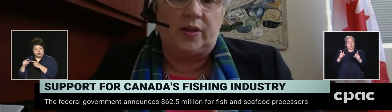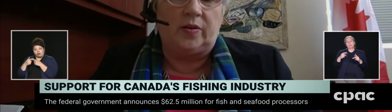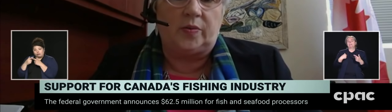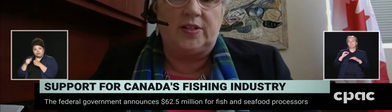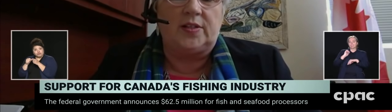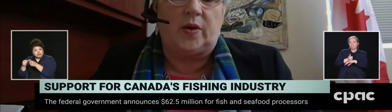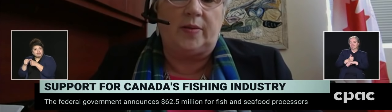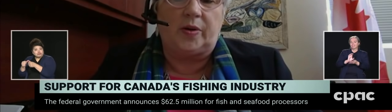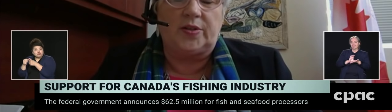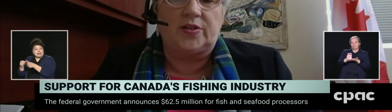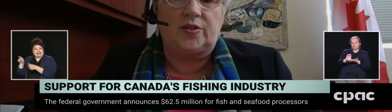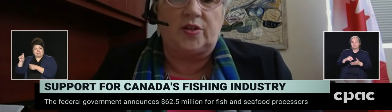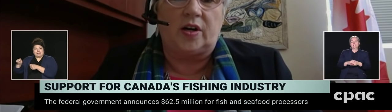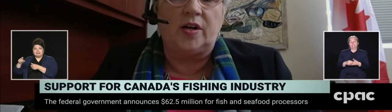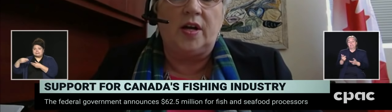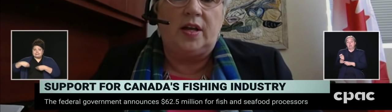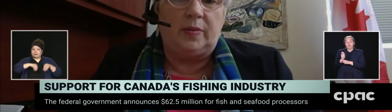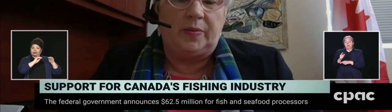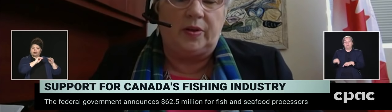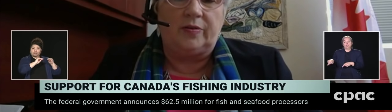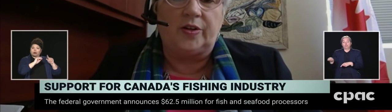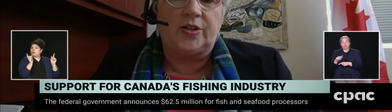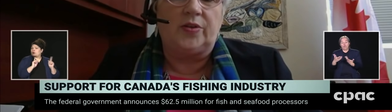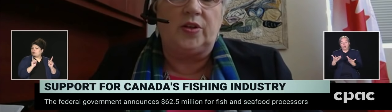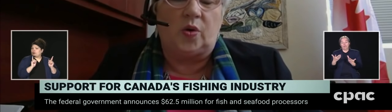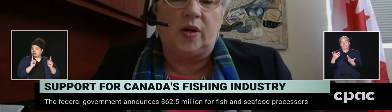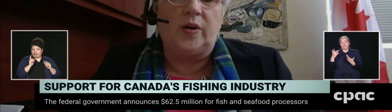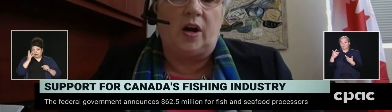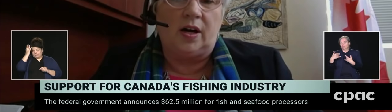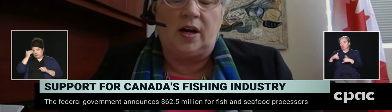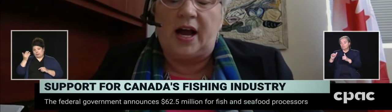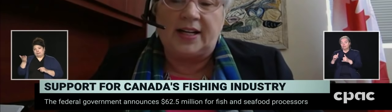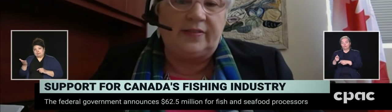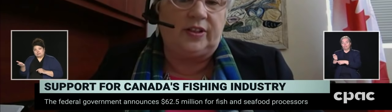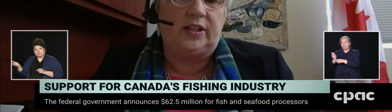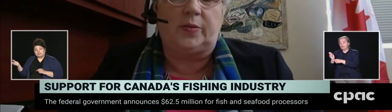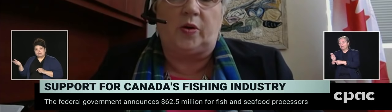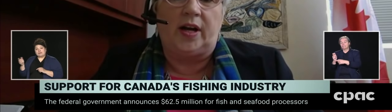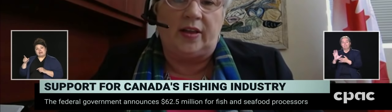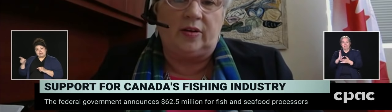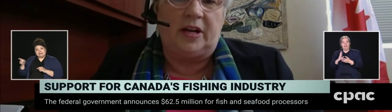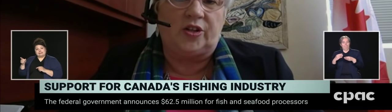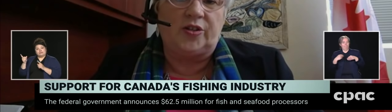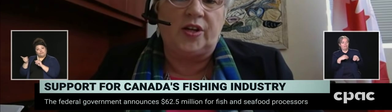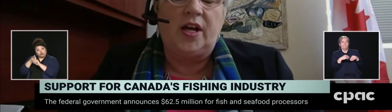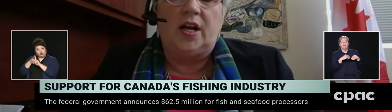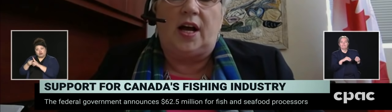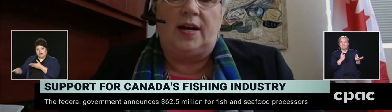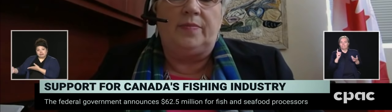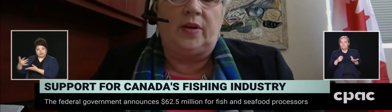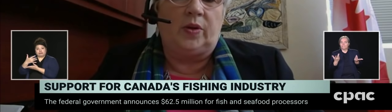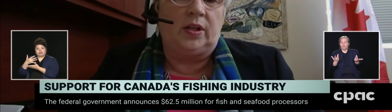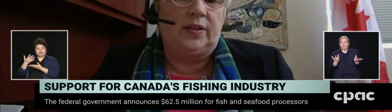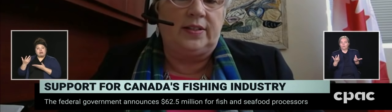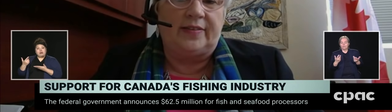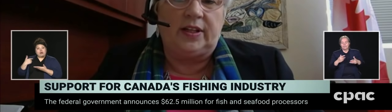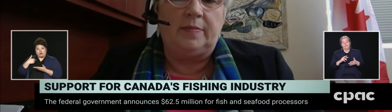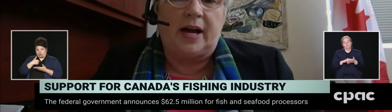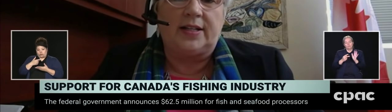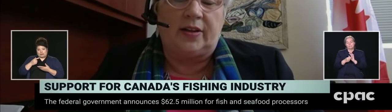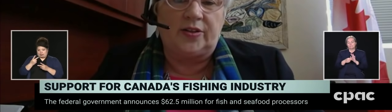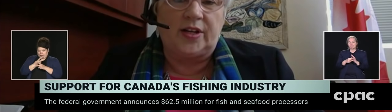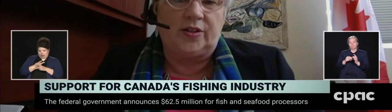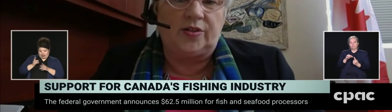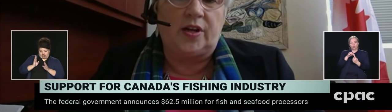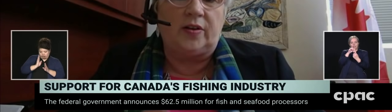That's one of the reasons why the processors are the people that are first out the door. We are actively exploring other measures that will definitely